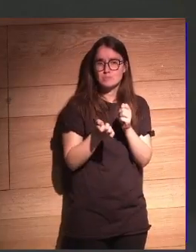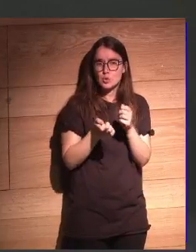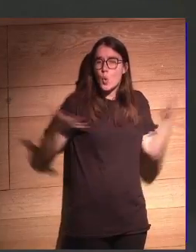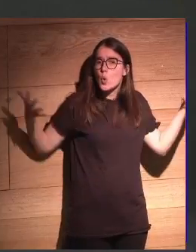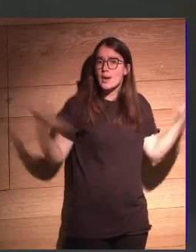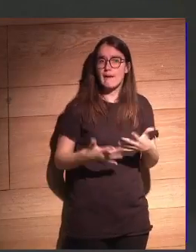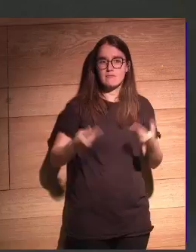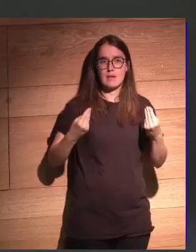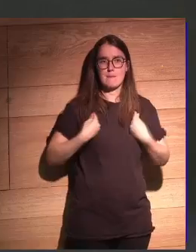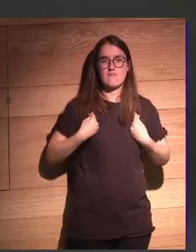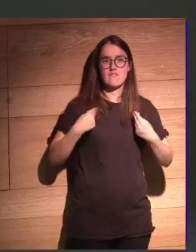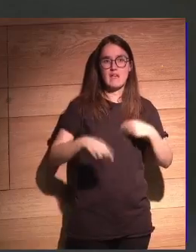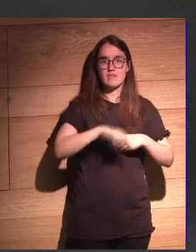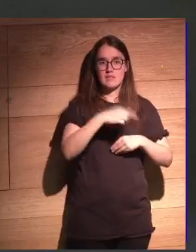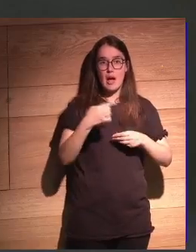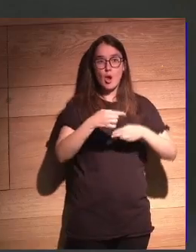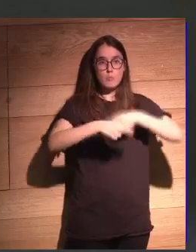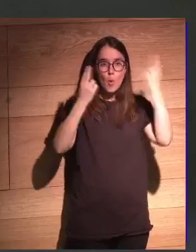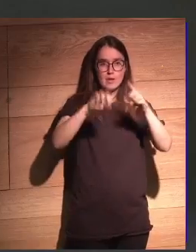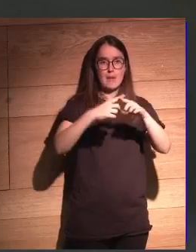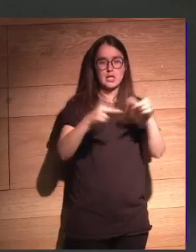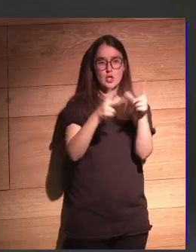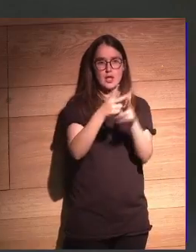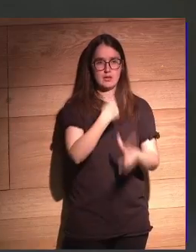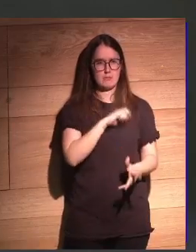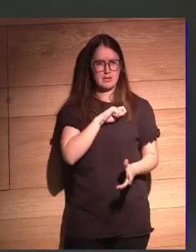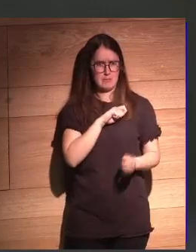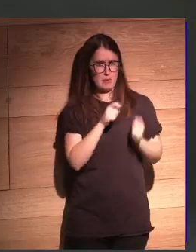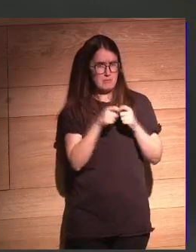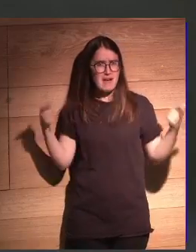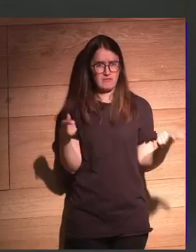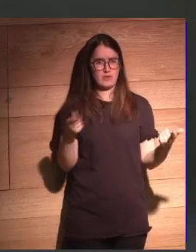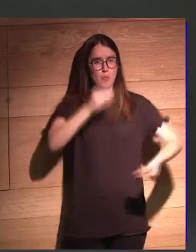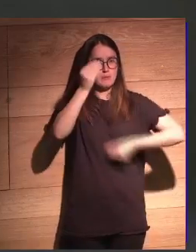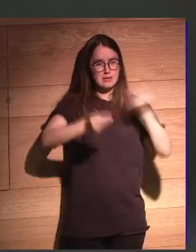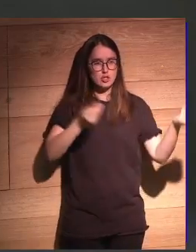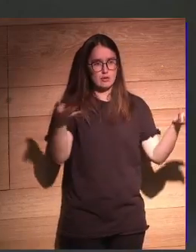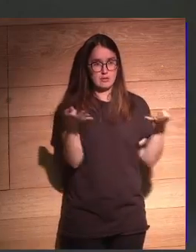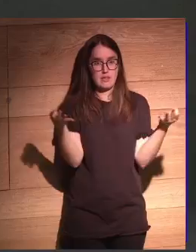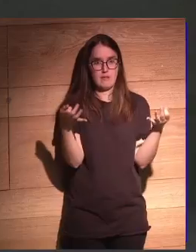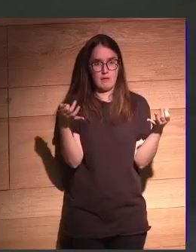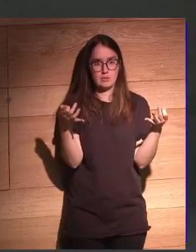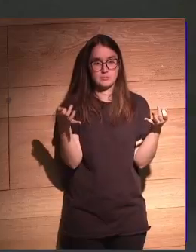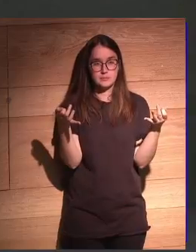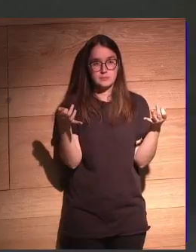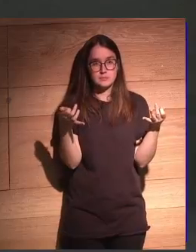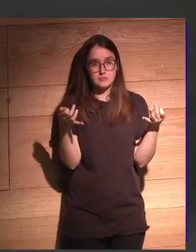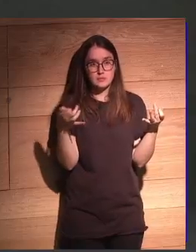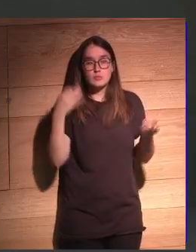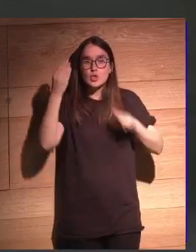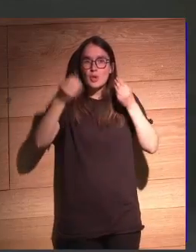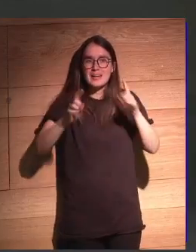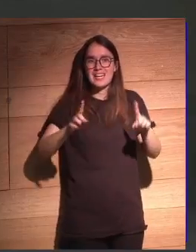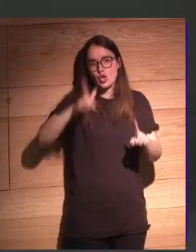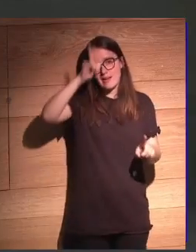my opinion, we need to build massively social and public housing in this country. And I think this is one of the lines